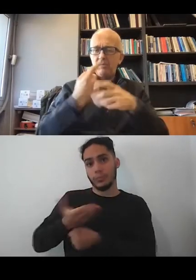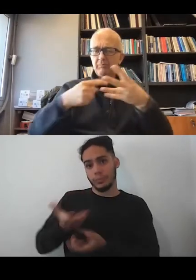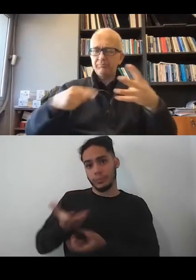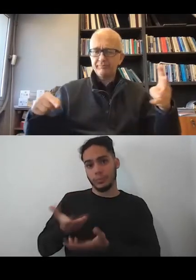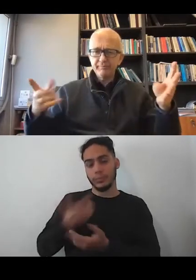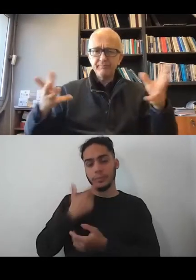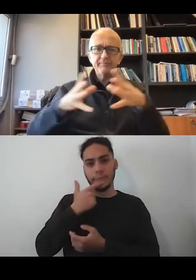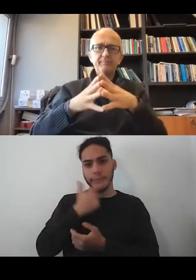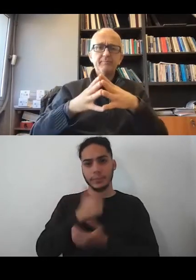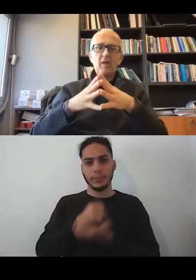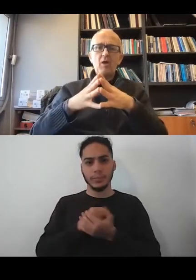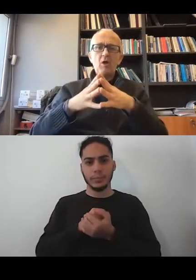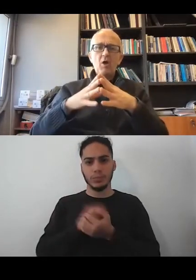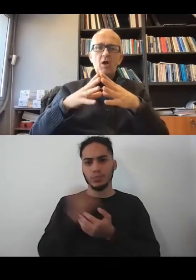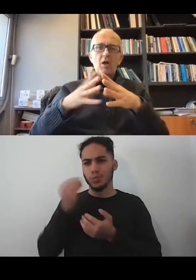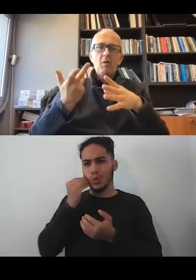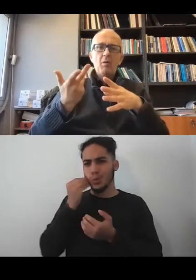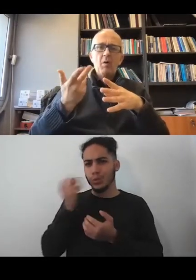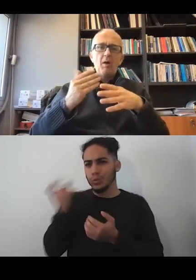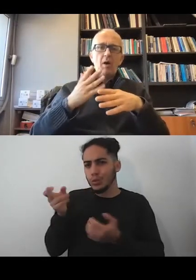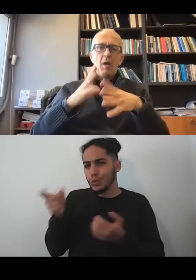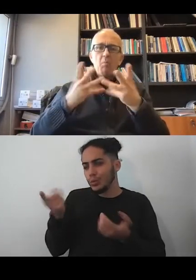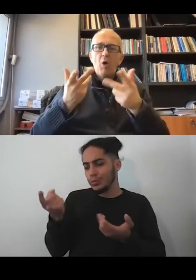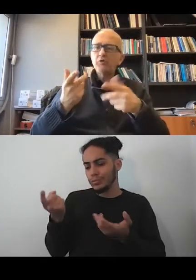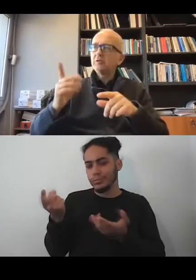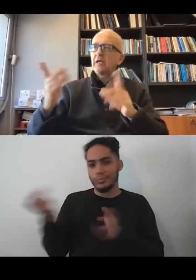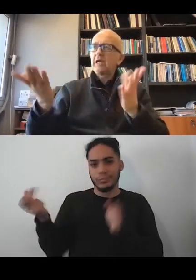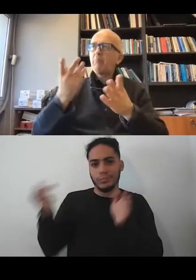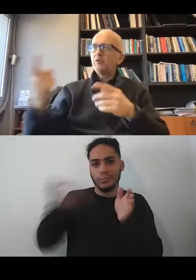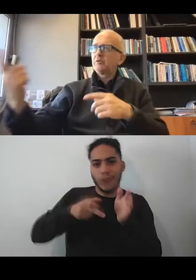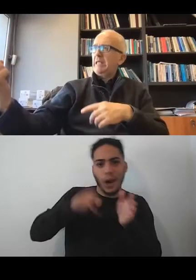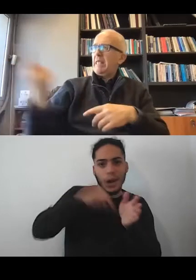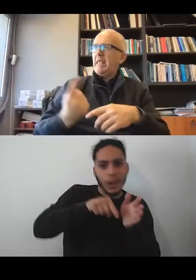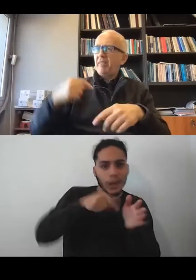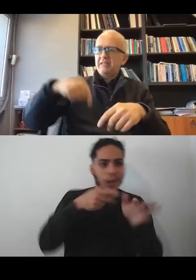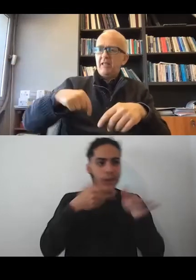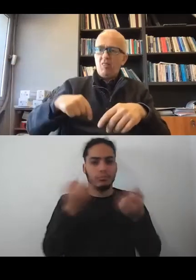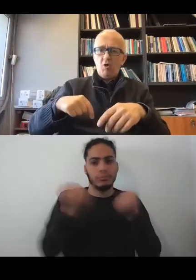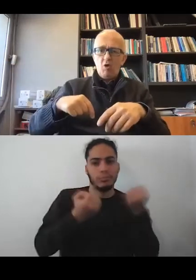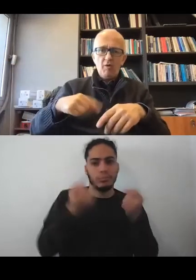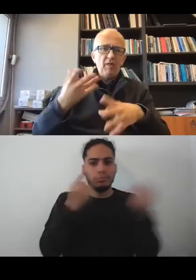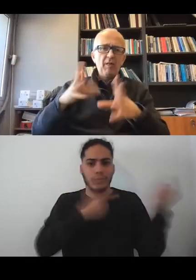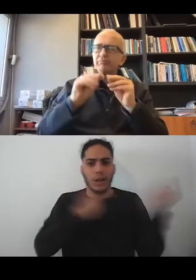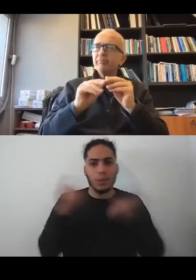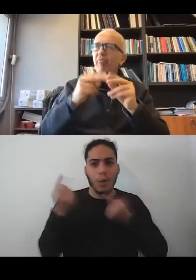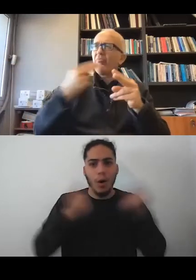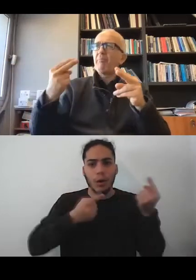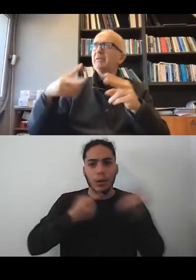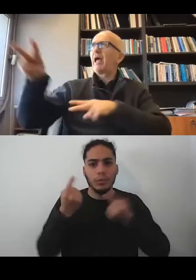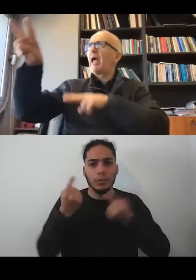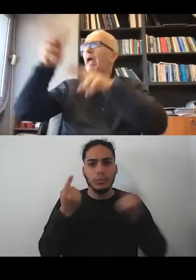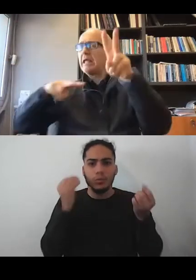How did you get here? About weather, traffic, and transport.